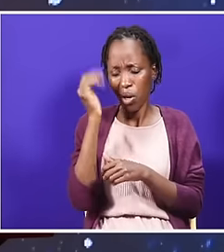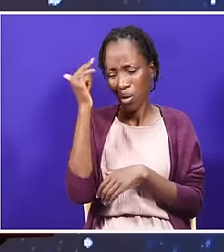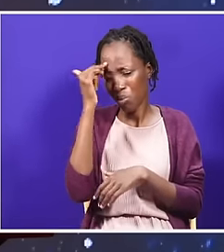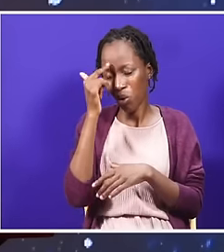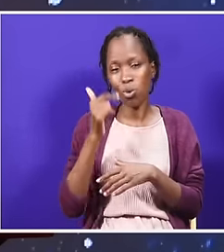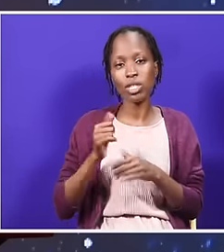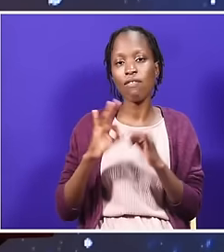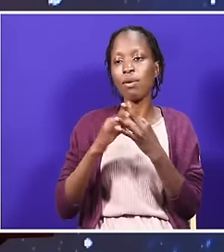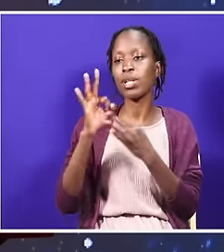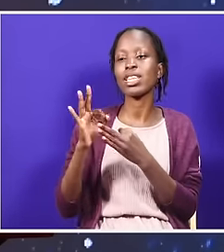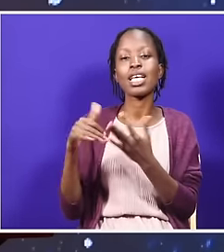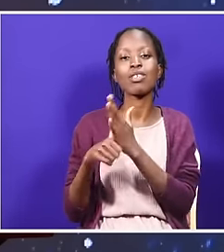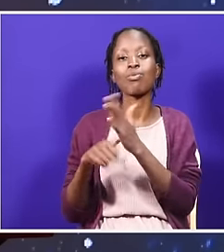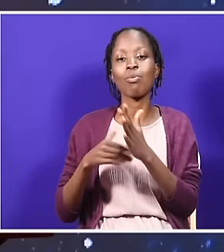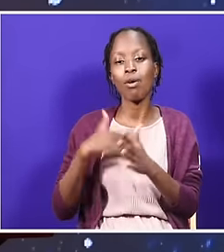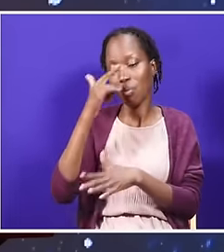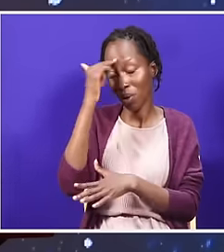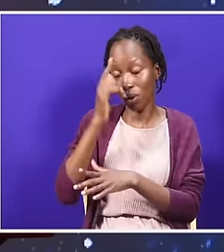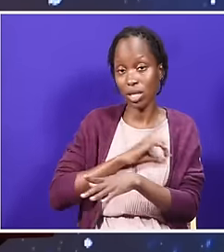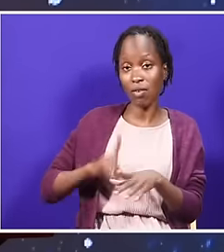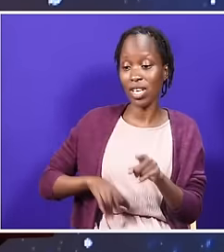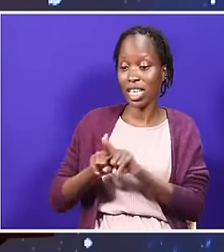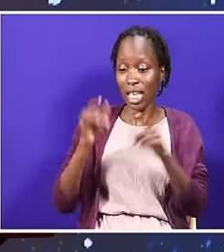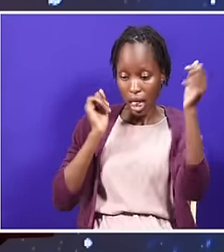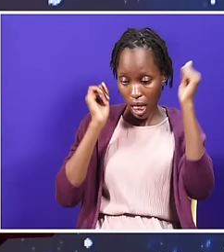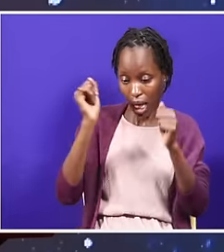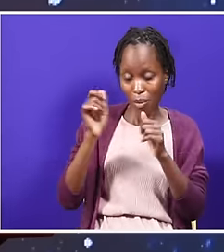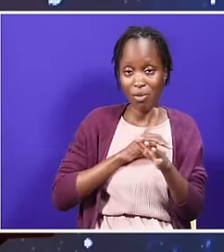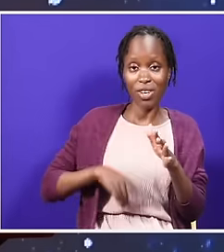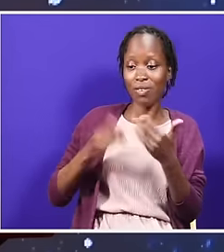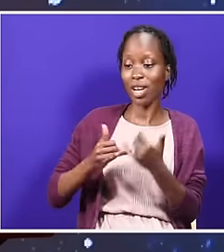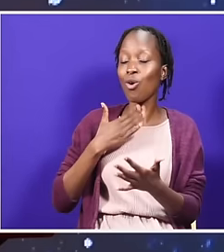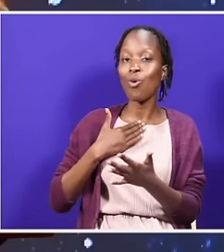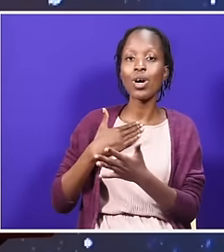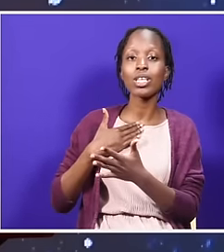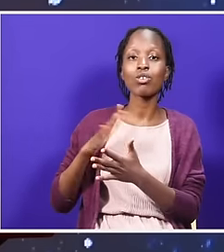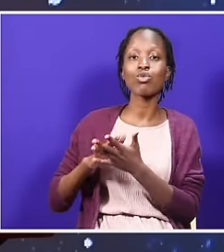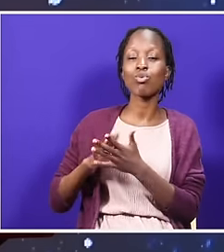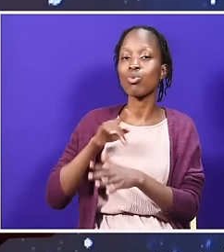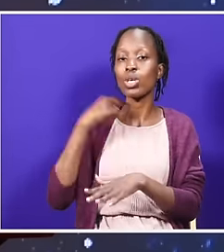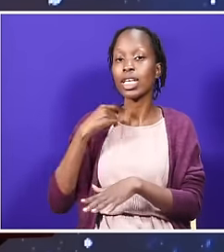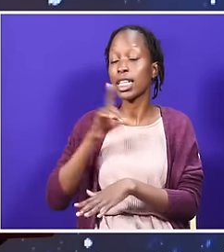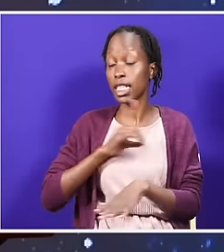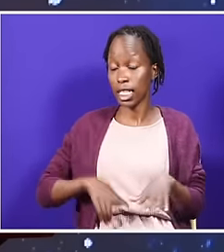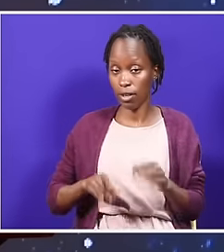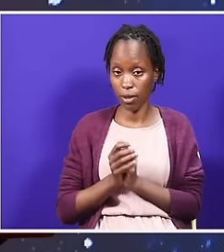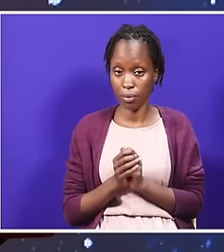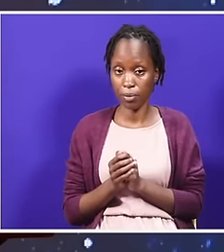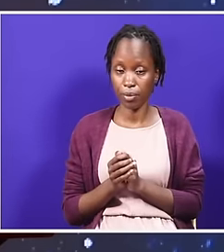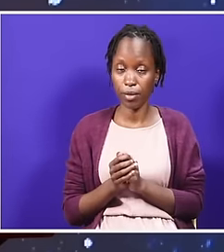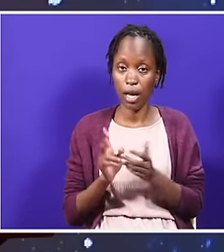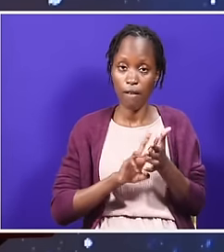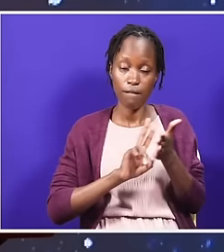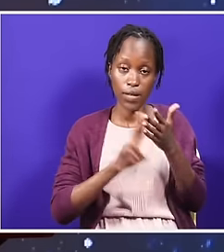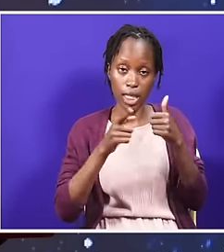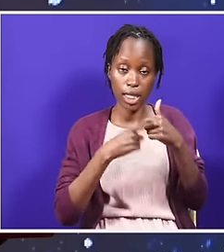daughters. And they began to talk of stoning him, of killing him. And the verse that I love is this verse